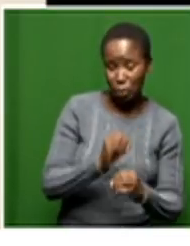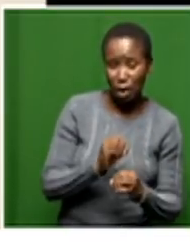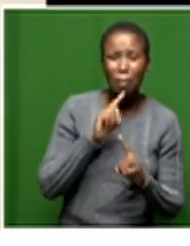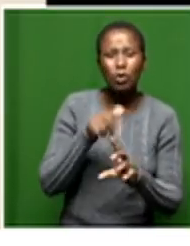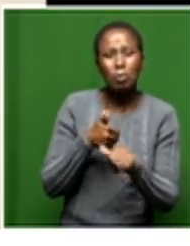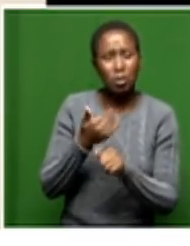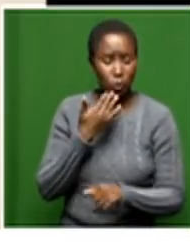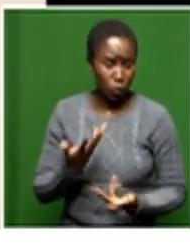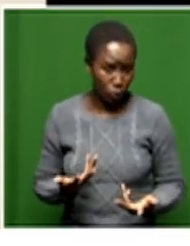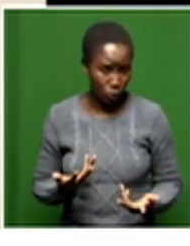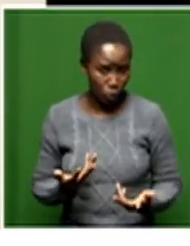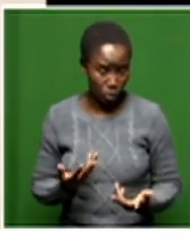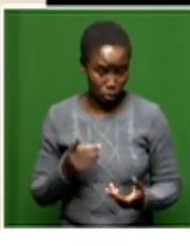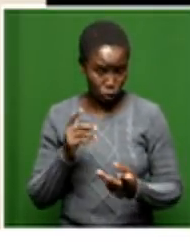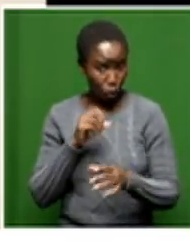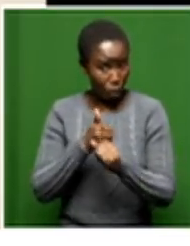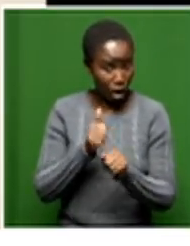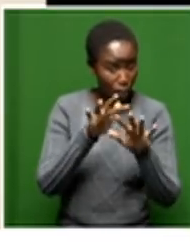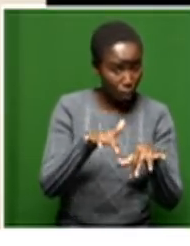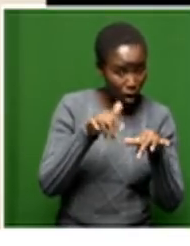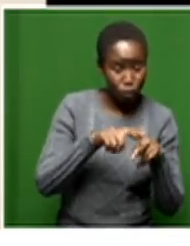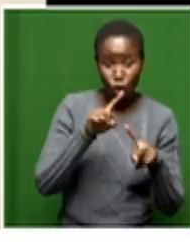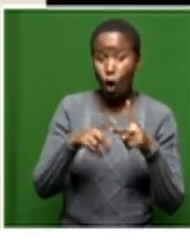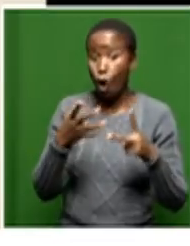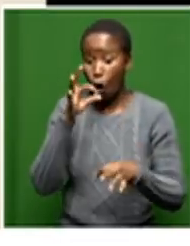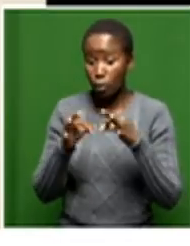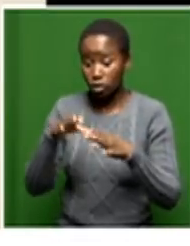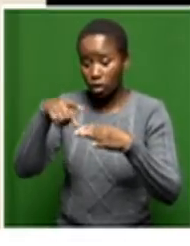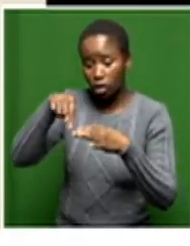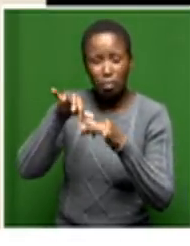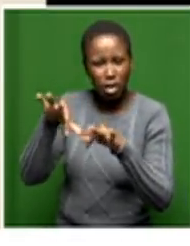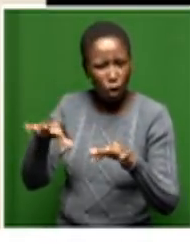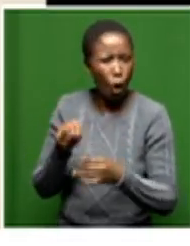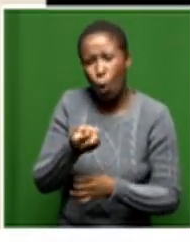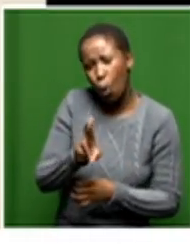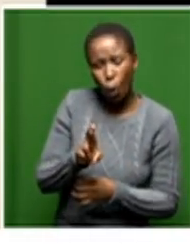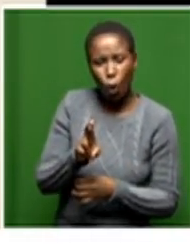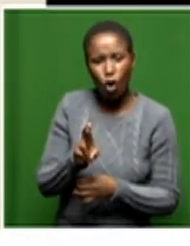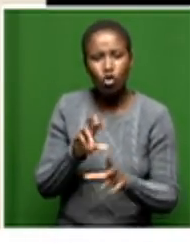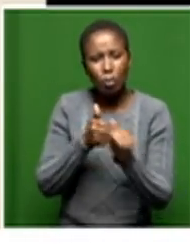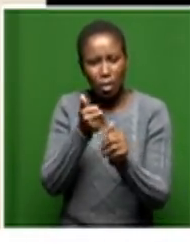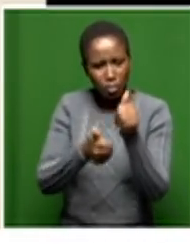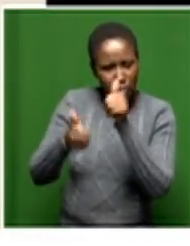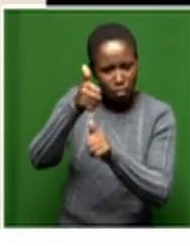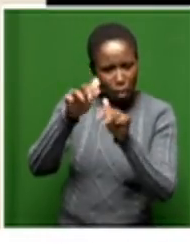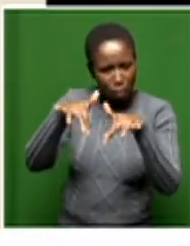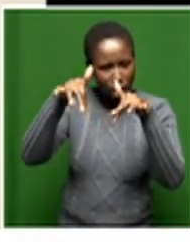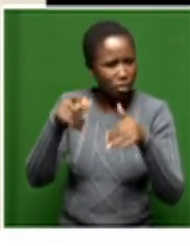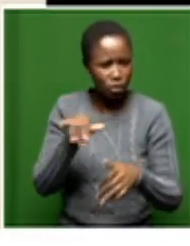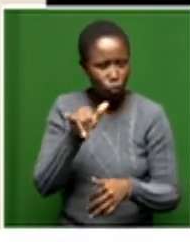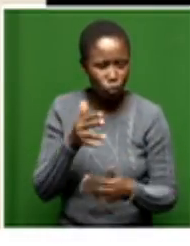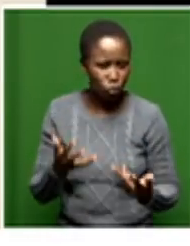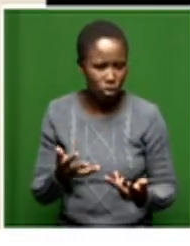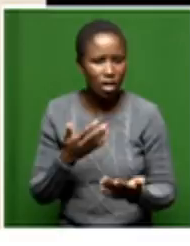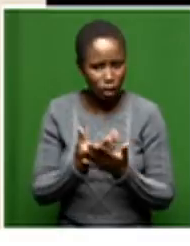blame for that? Do you blame Parliament or political parties who are represented there? Or do you blame the executive authority of Parliament that is supposed to do something about